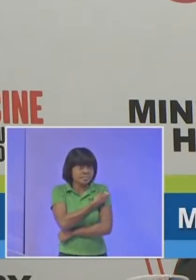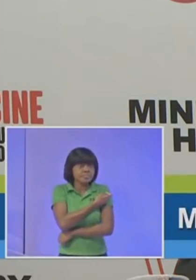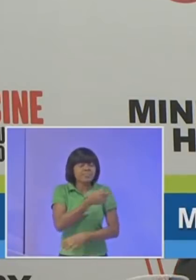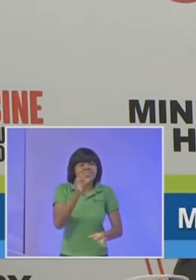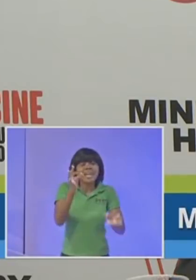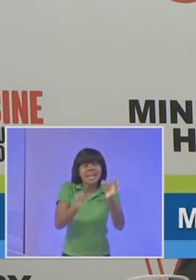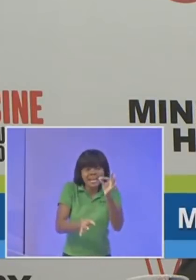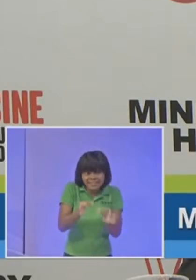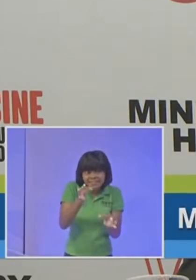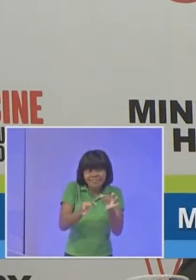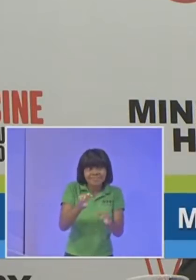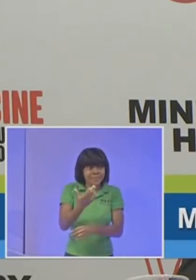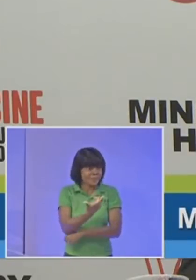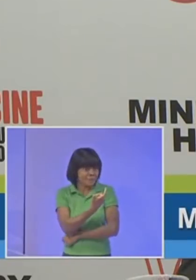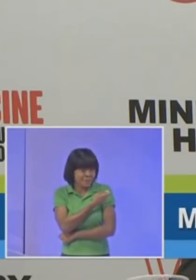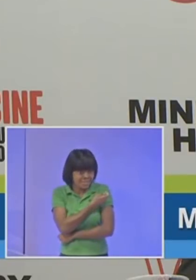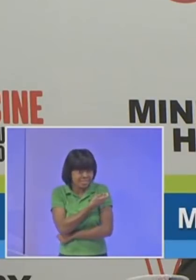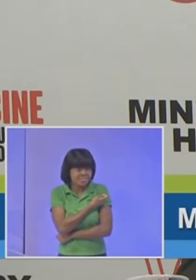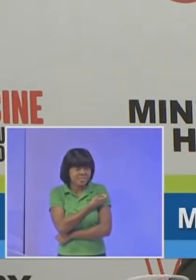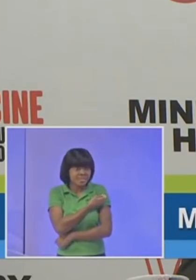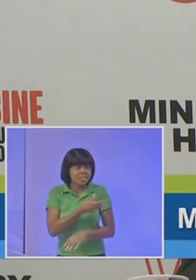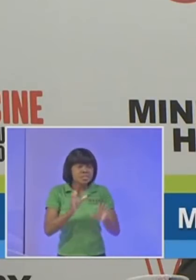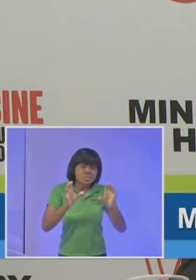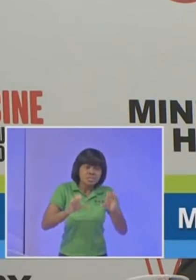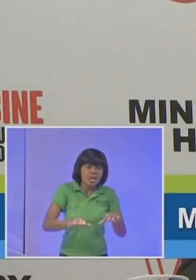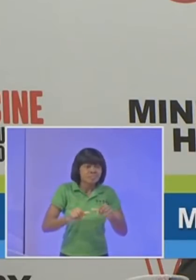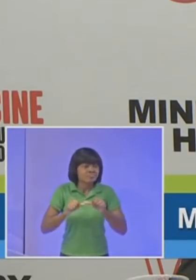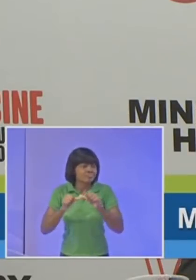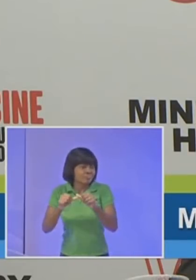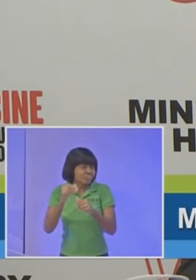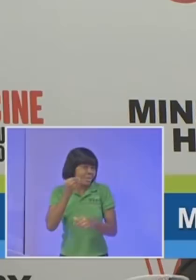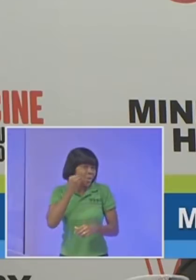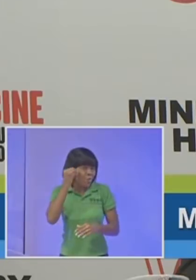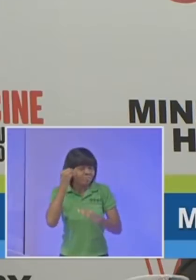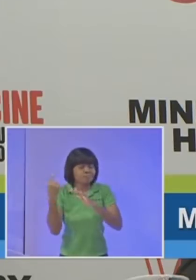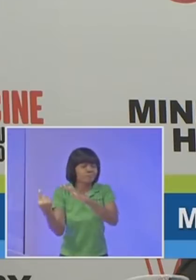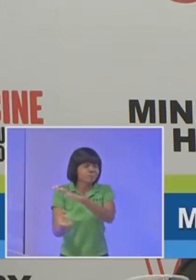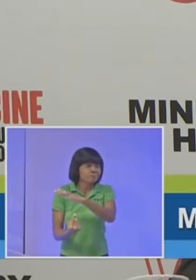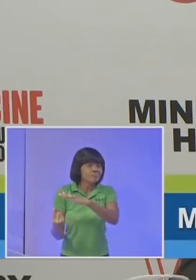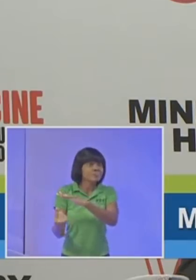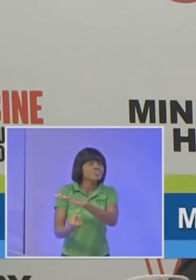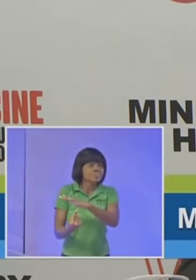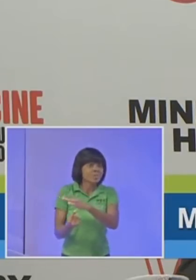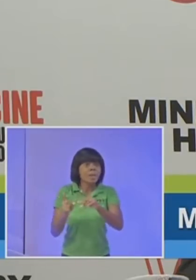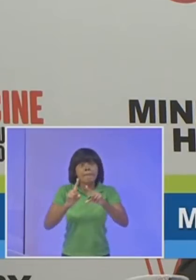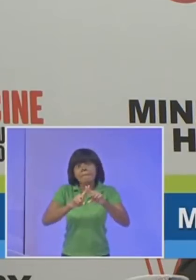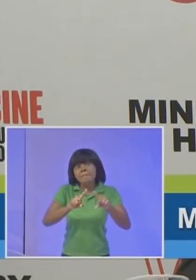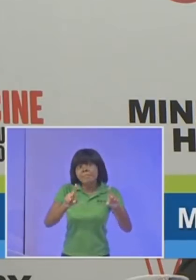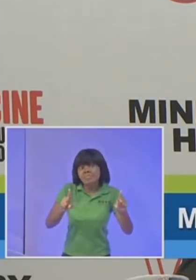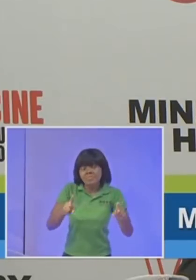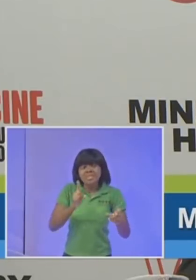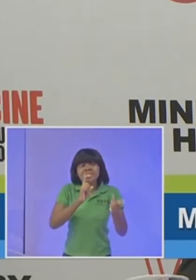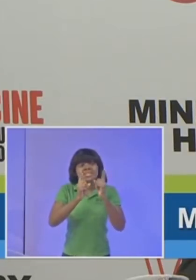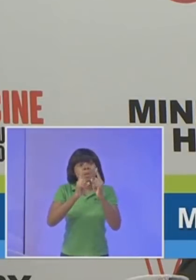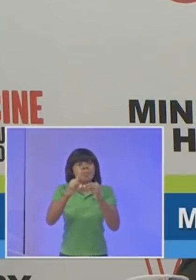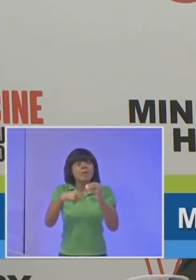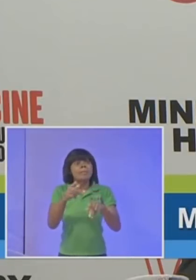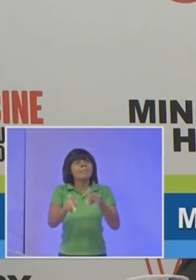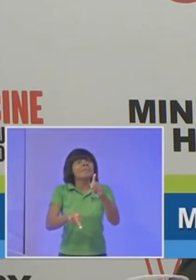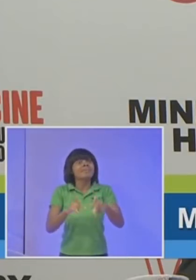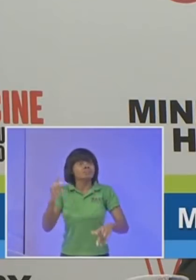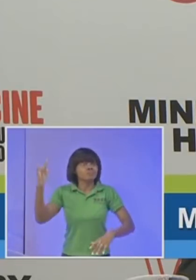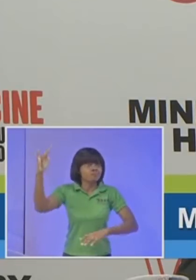into quarantine, state supervised. For non-nationals, you have to be vaccinated, and that has been in place